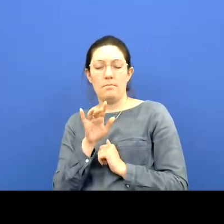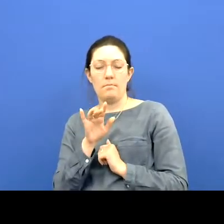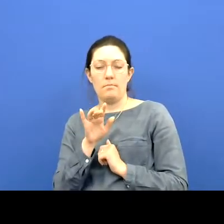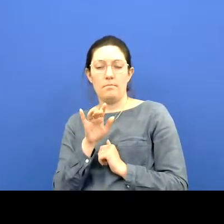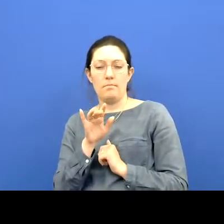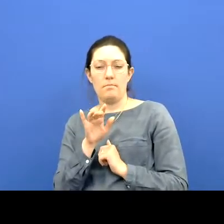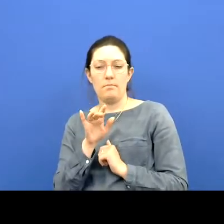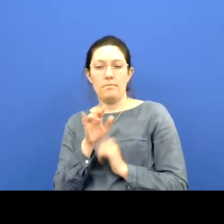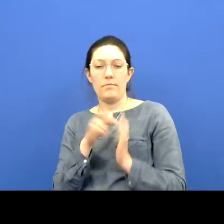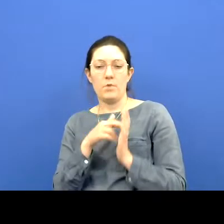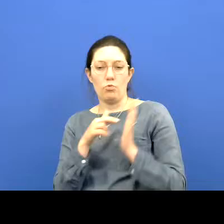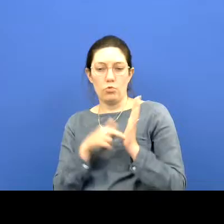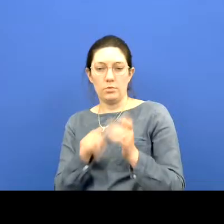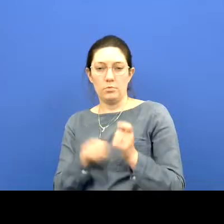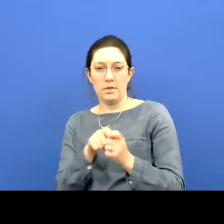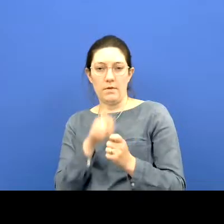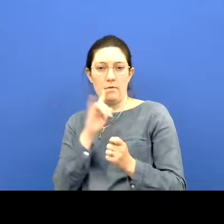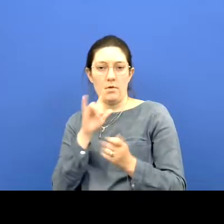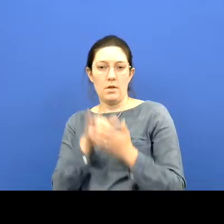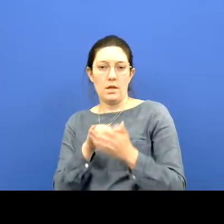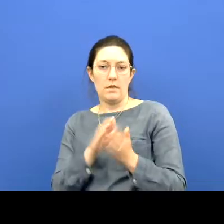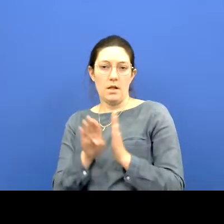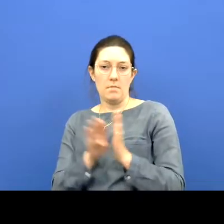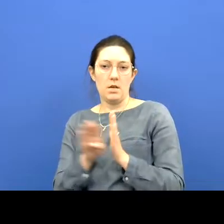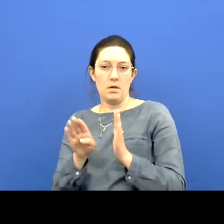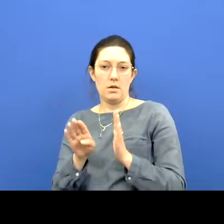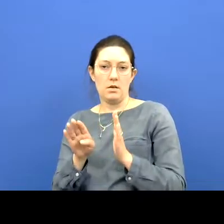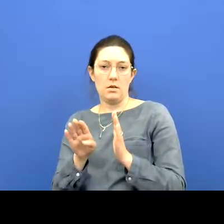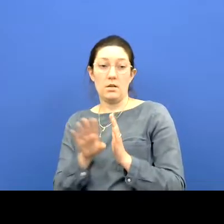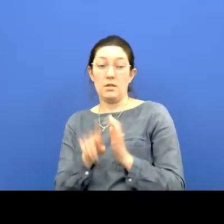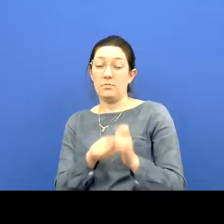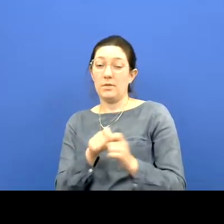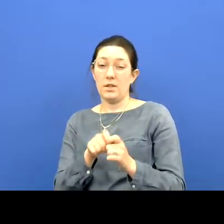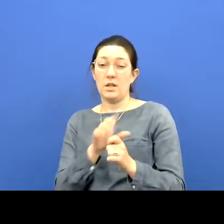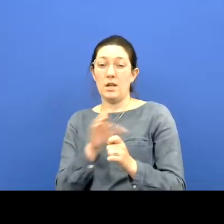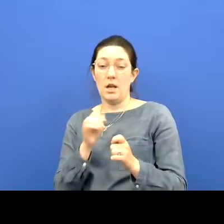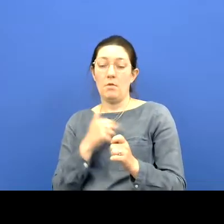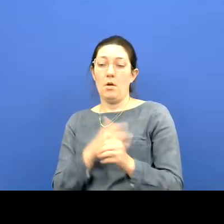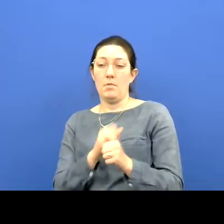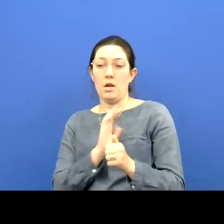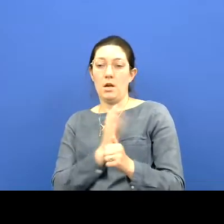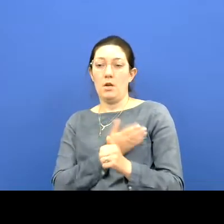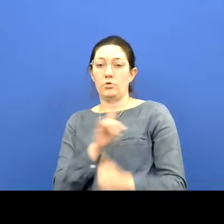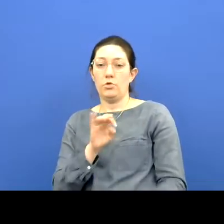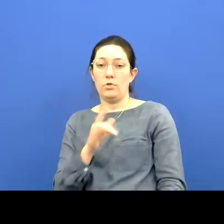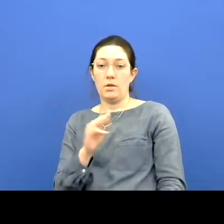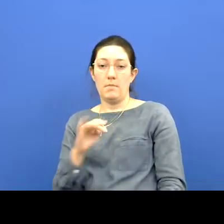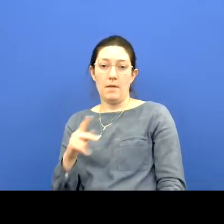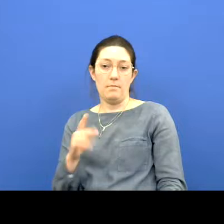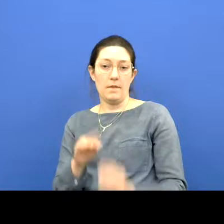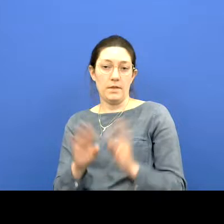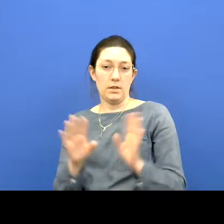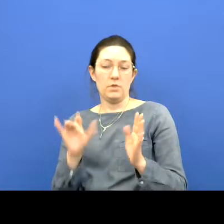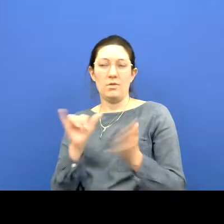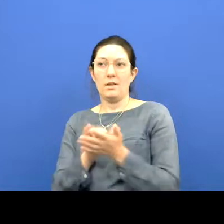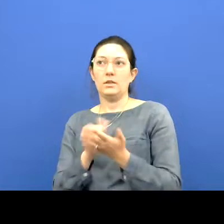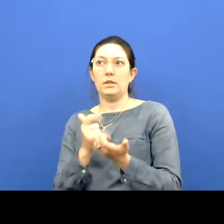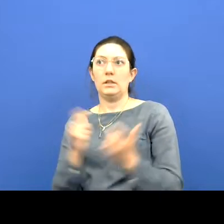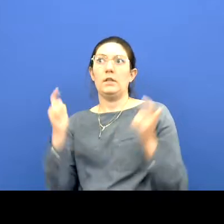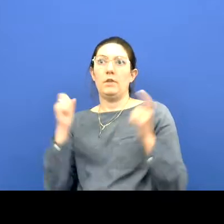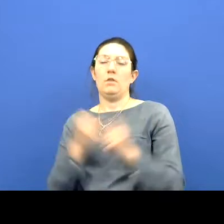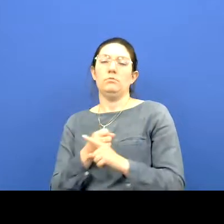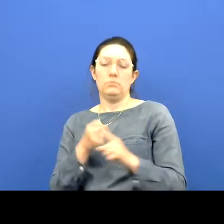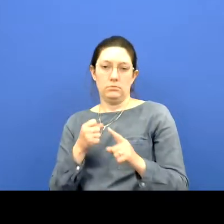the rules specific to that development. And obviously we would also update our zoning map. So this is a significant